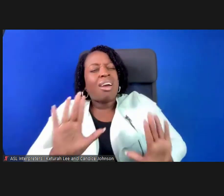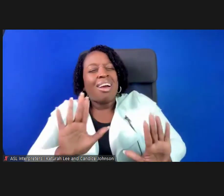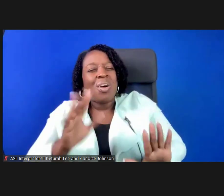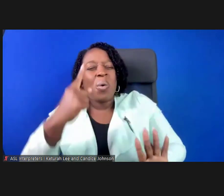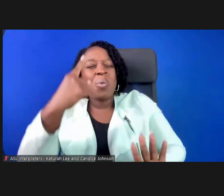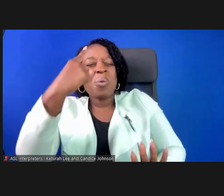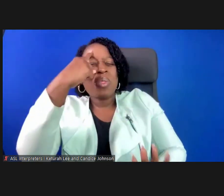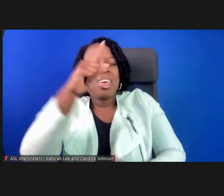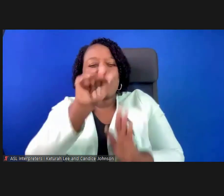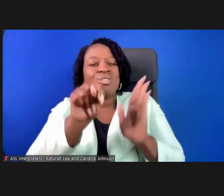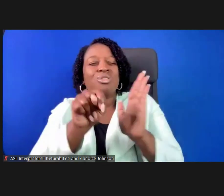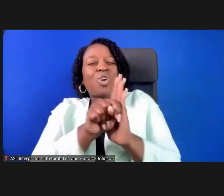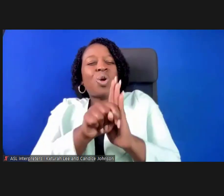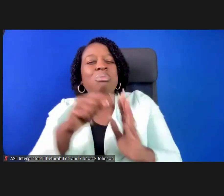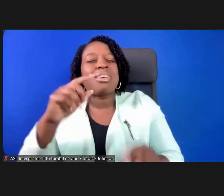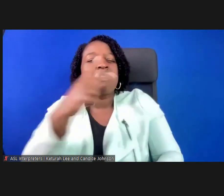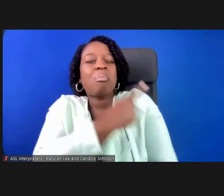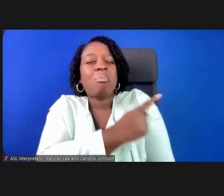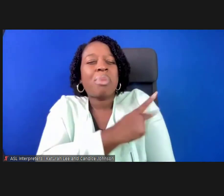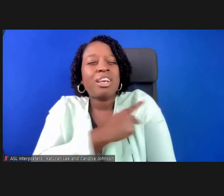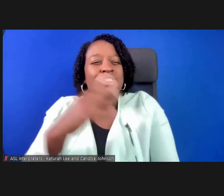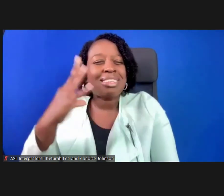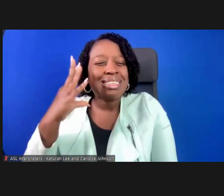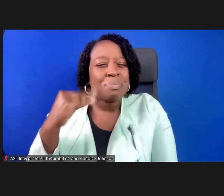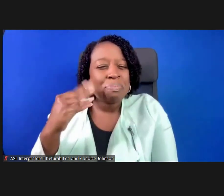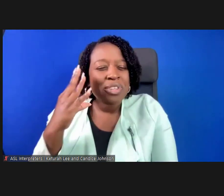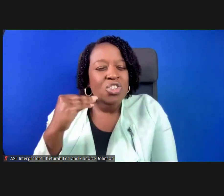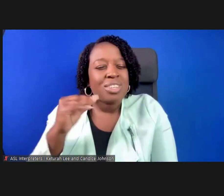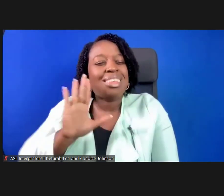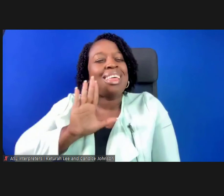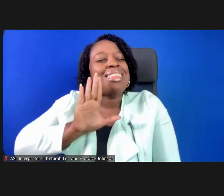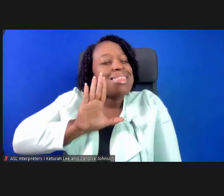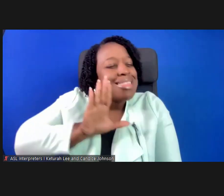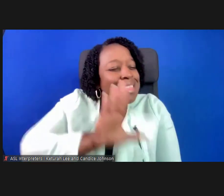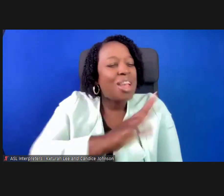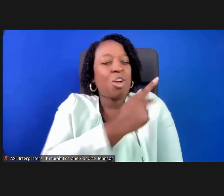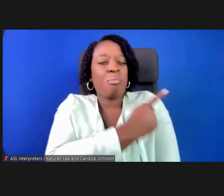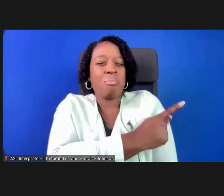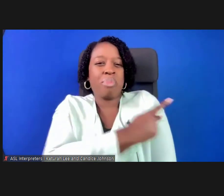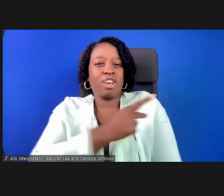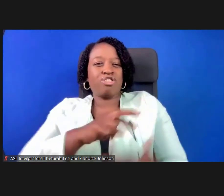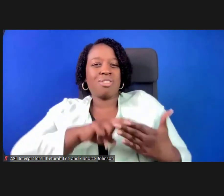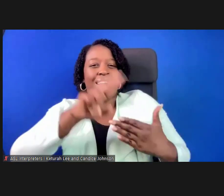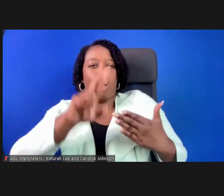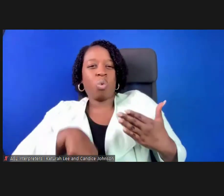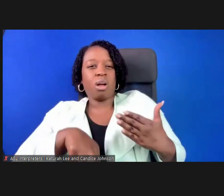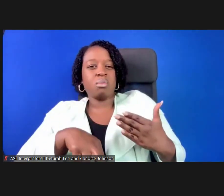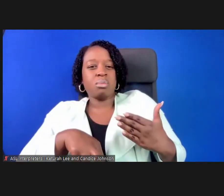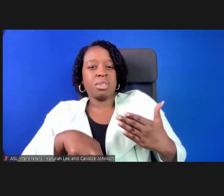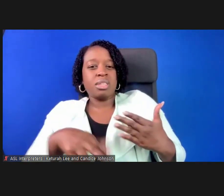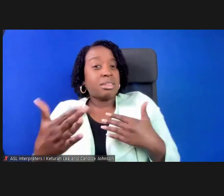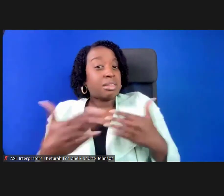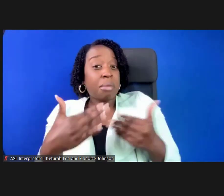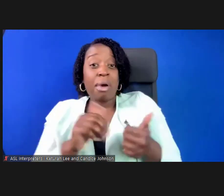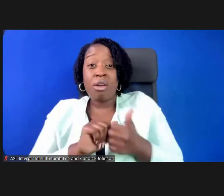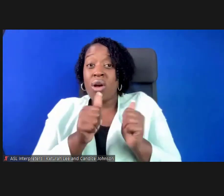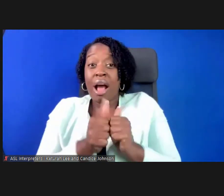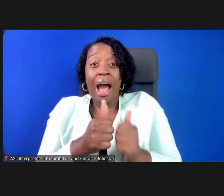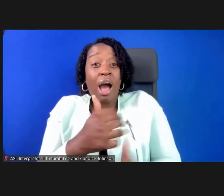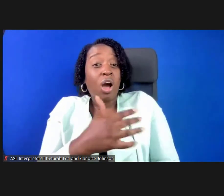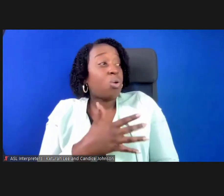patient experience and patient reported outcomes in terms of how sensitive the clinician